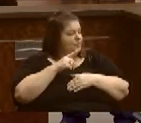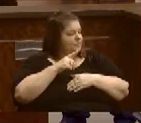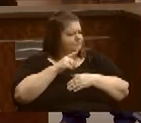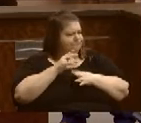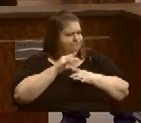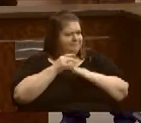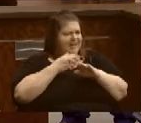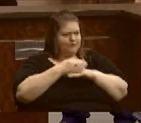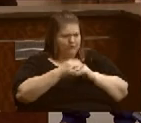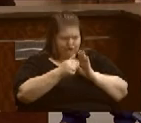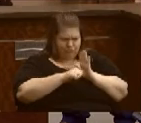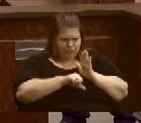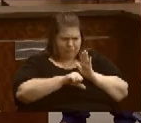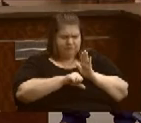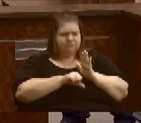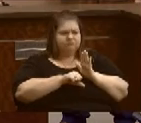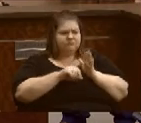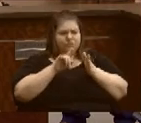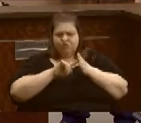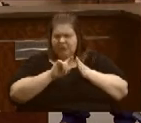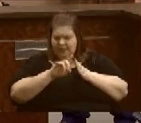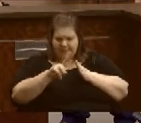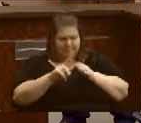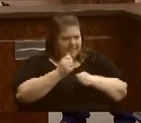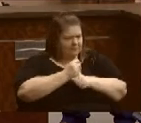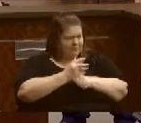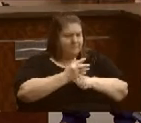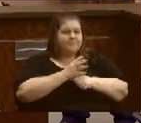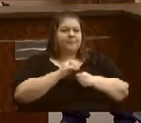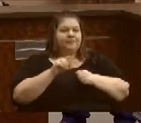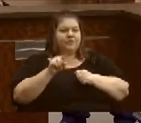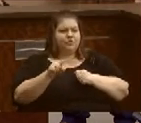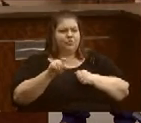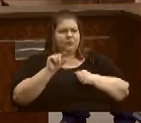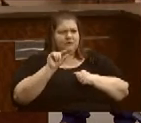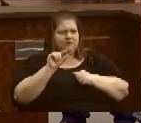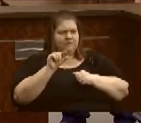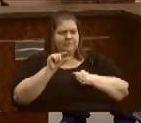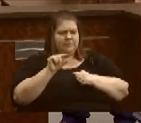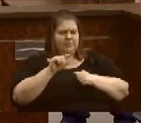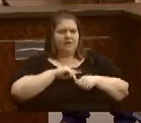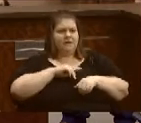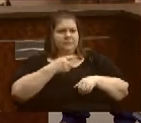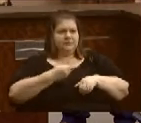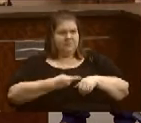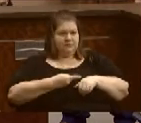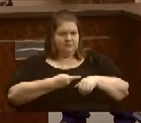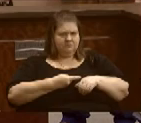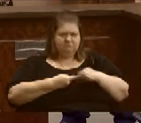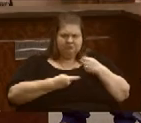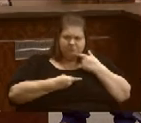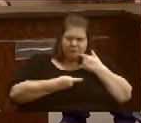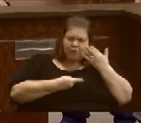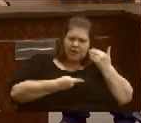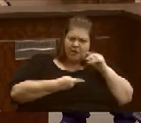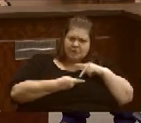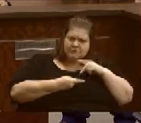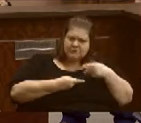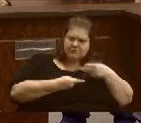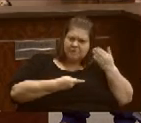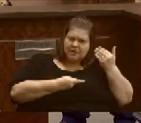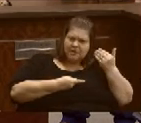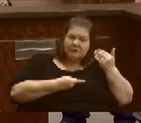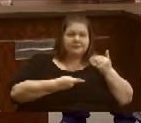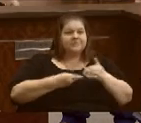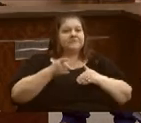after the surgery, to get a check to make sure everything went right, and you were a little distressed. And I asked you why, and you said, well, your pet had